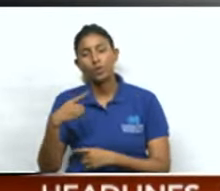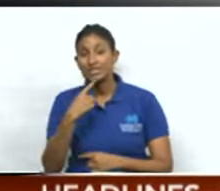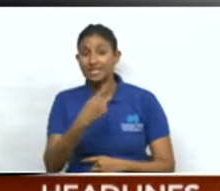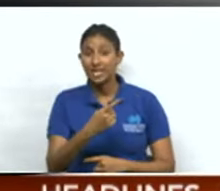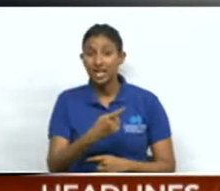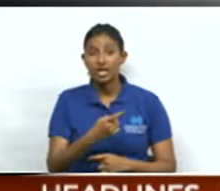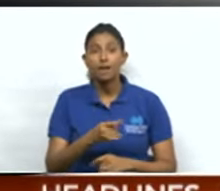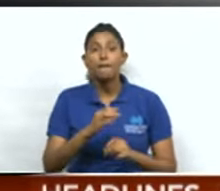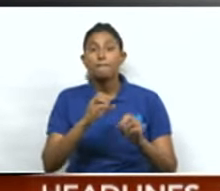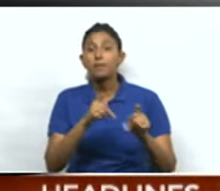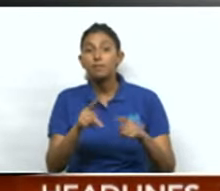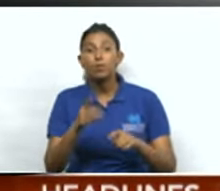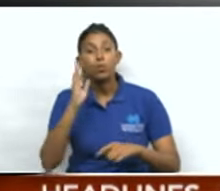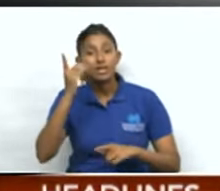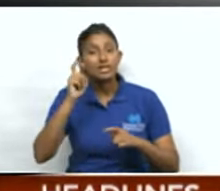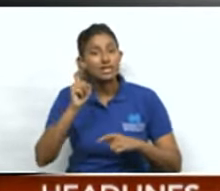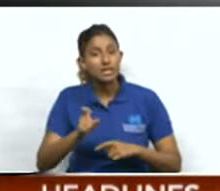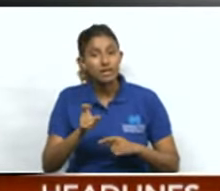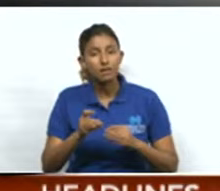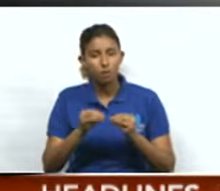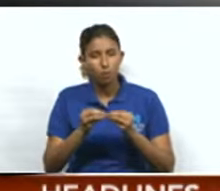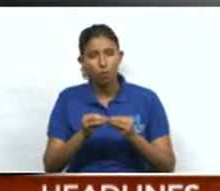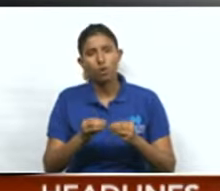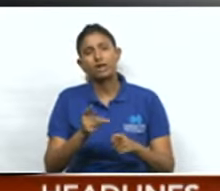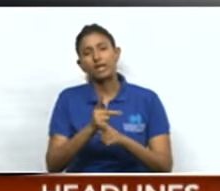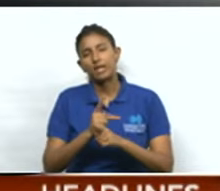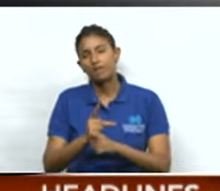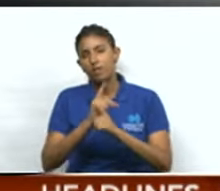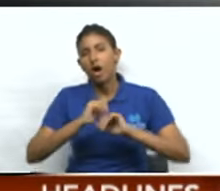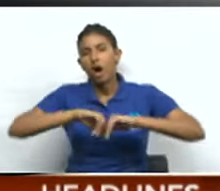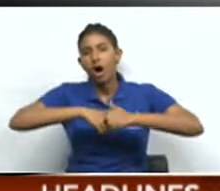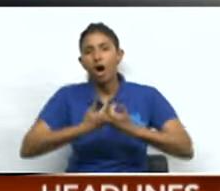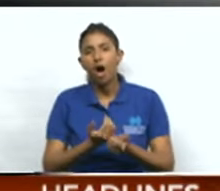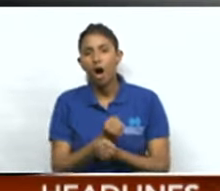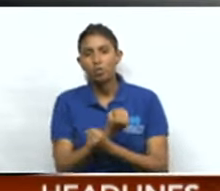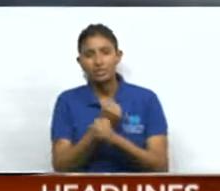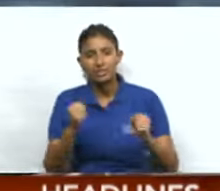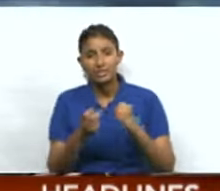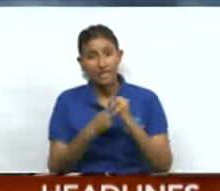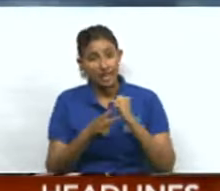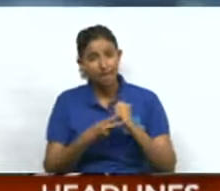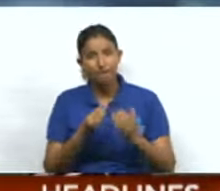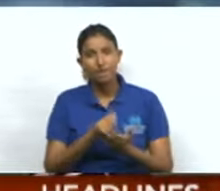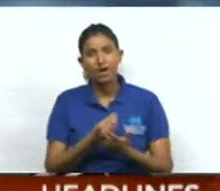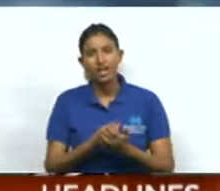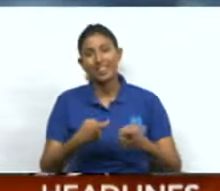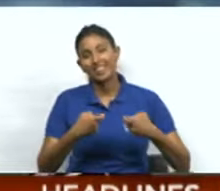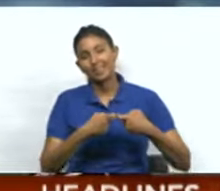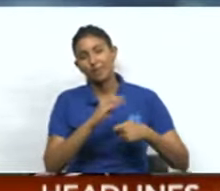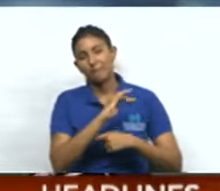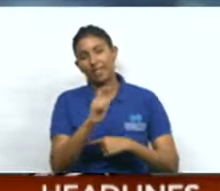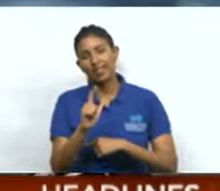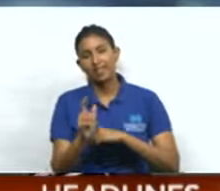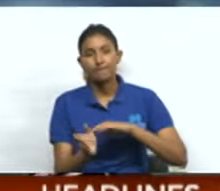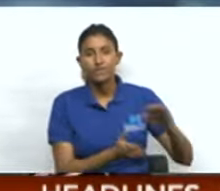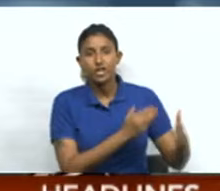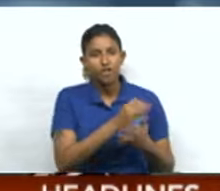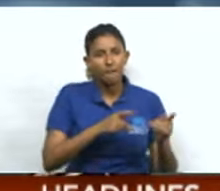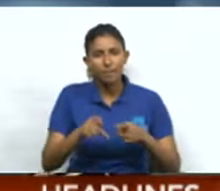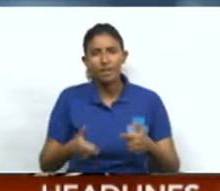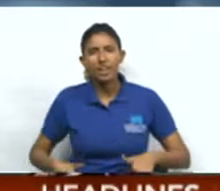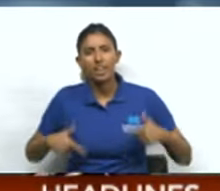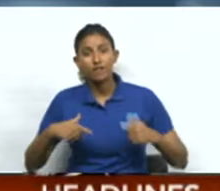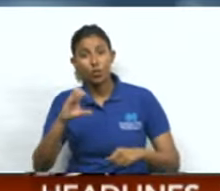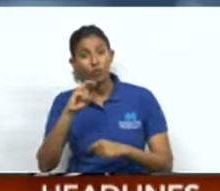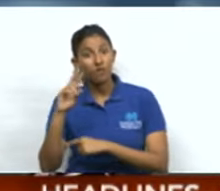to deliberately consider how they can save on their electricity bills. Some residents of Couva and environs are opposed to